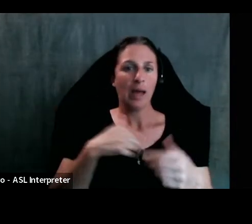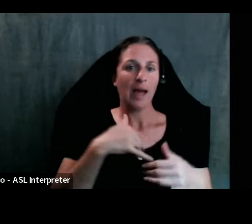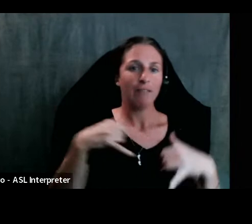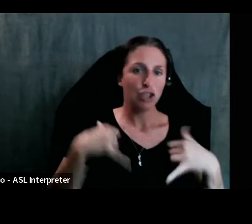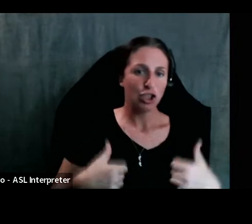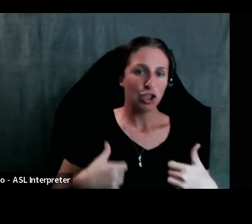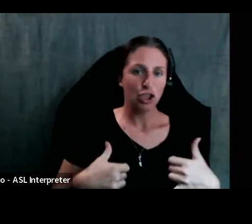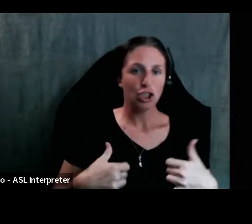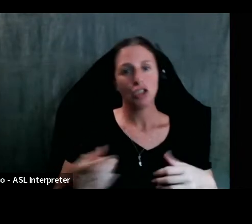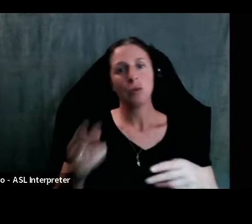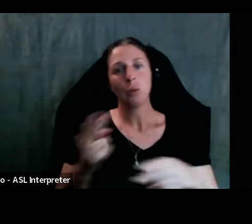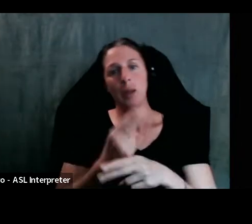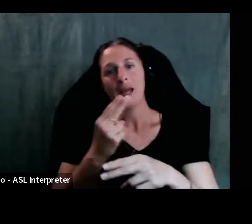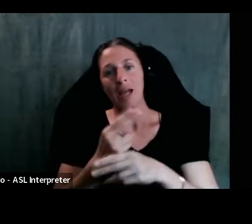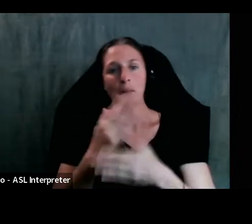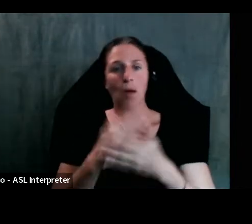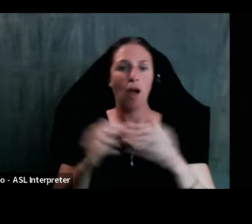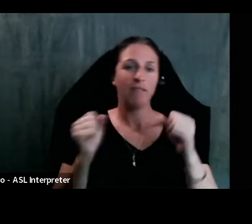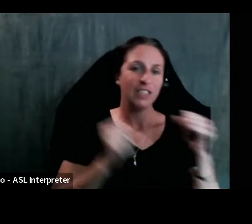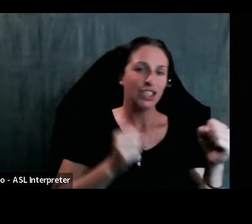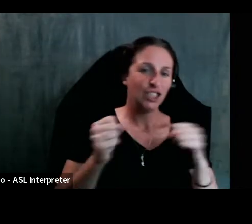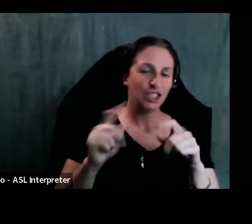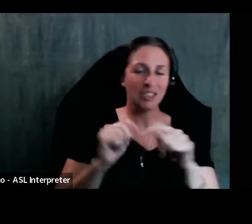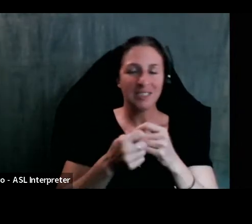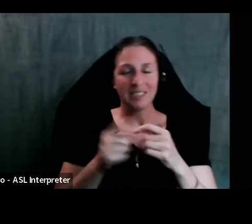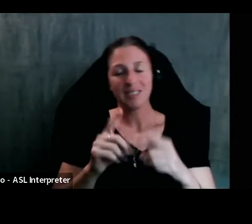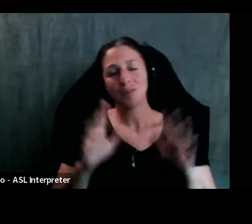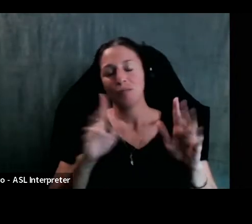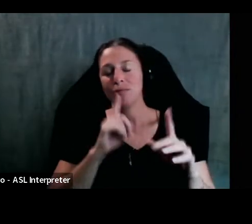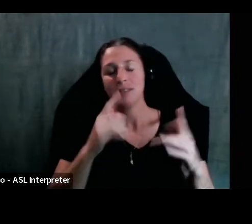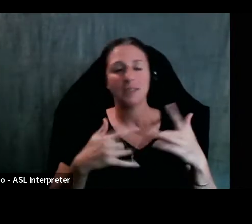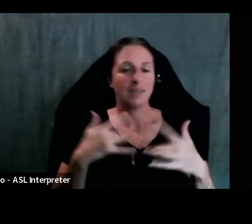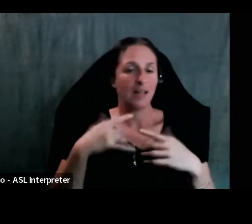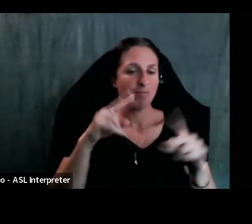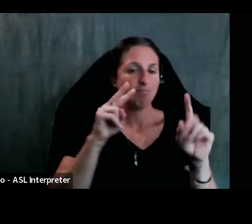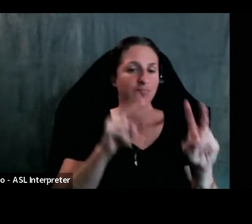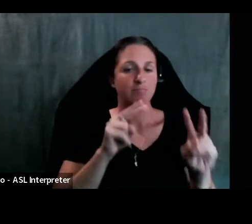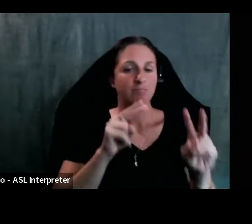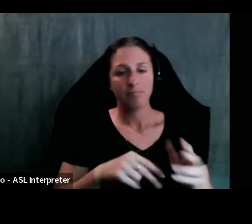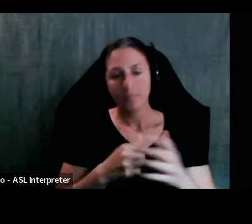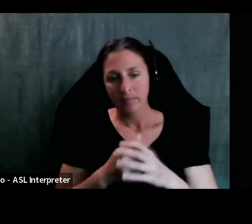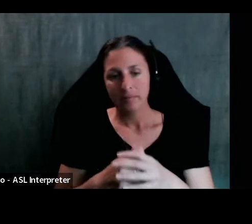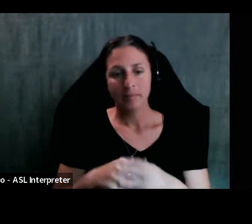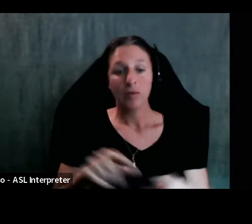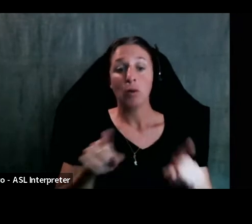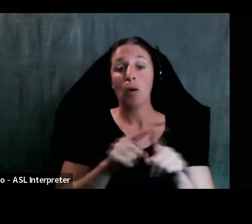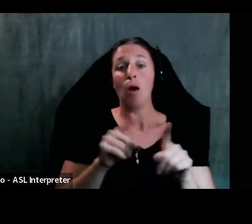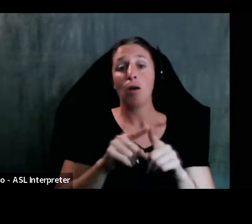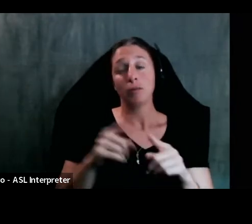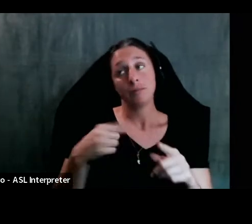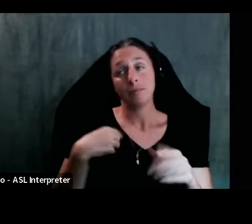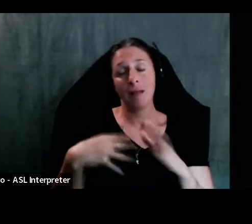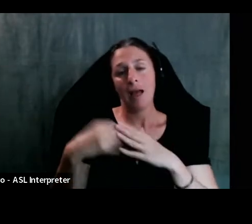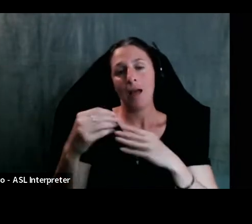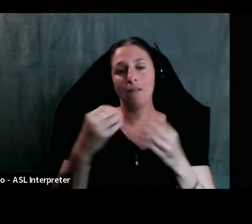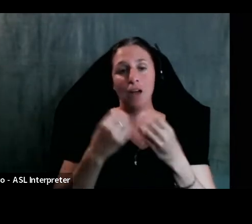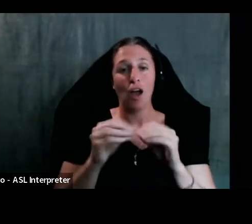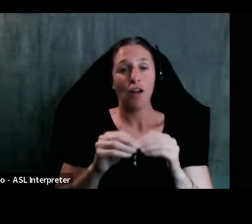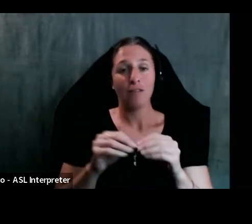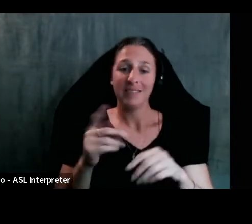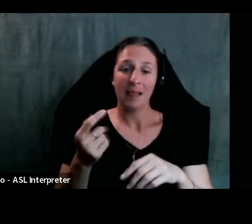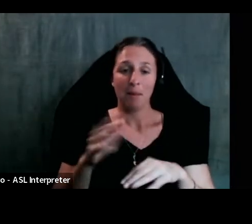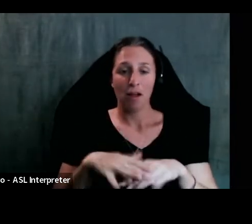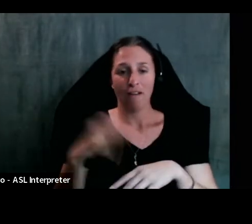cheer team and all kinds of stuff tomorrow. So I'm really excited about it. And it also gets me out of my office a little bit on a Friday.